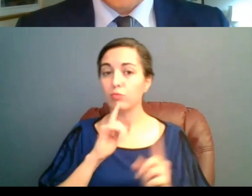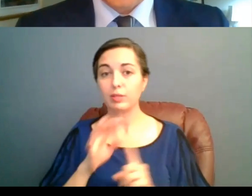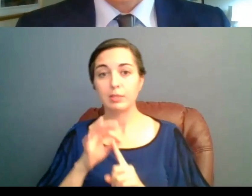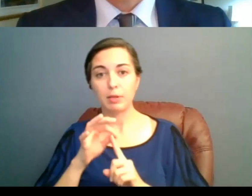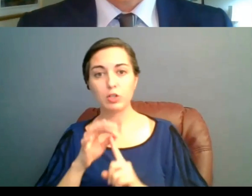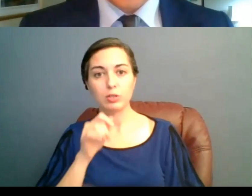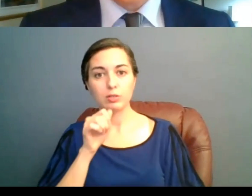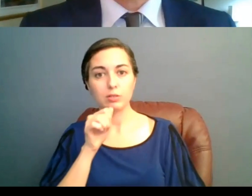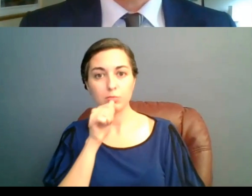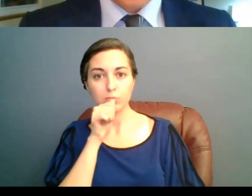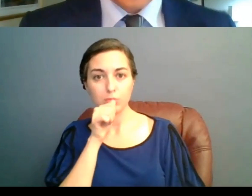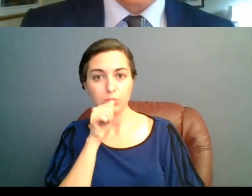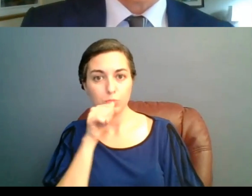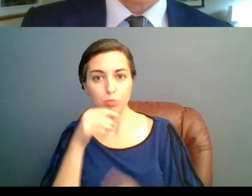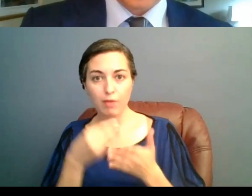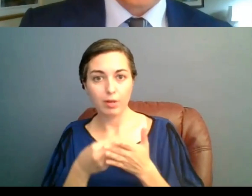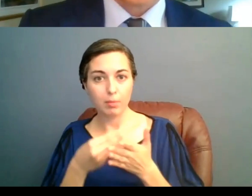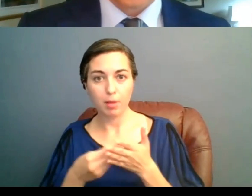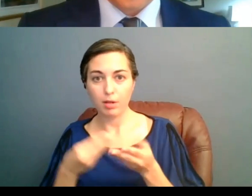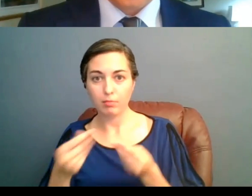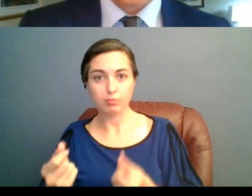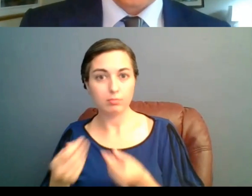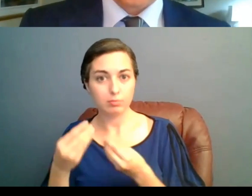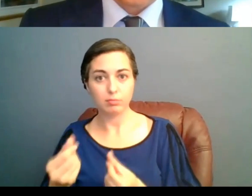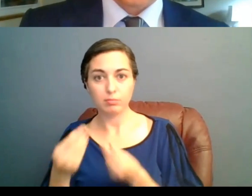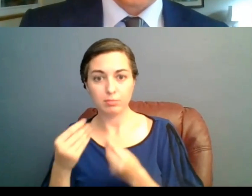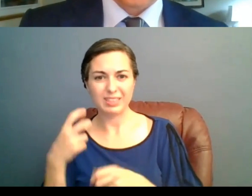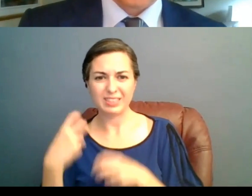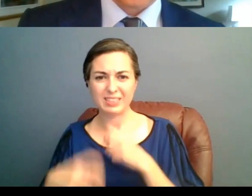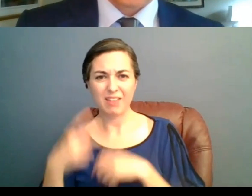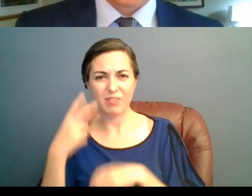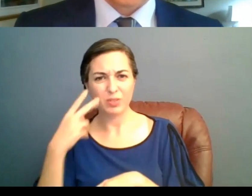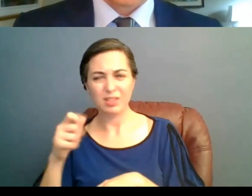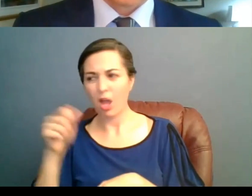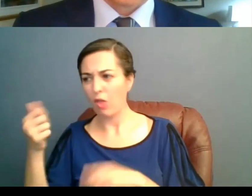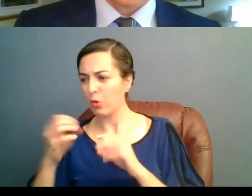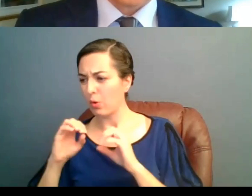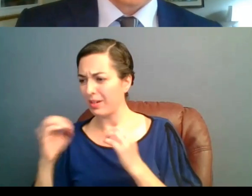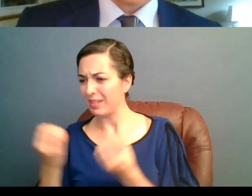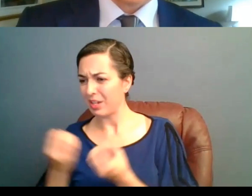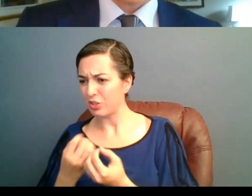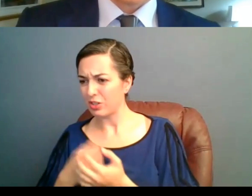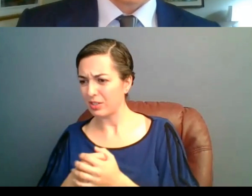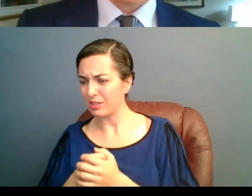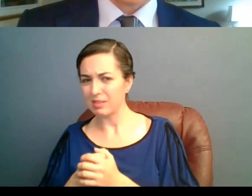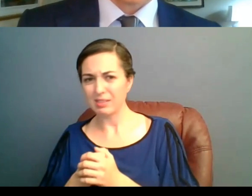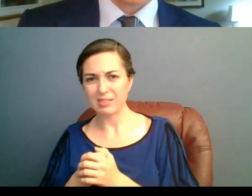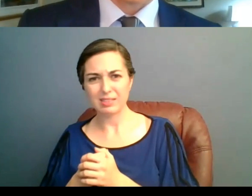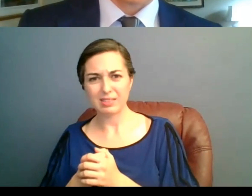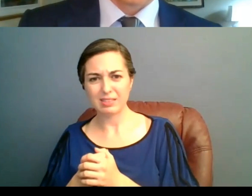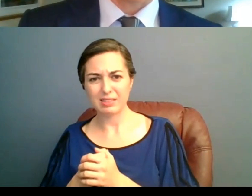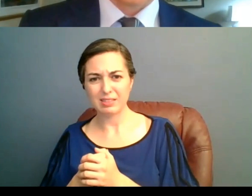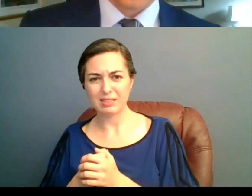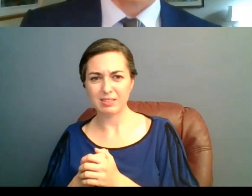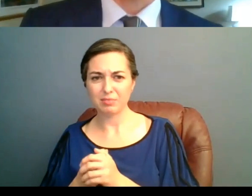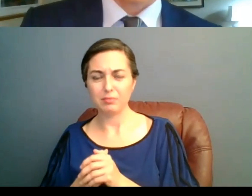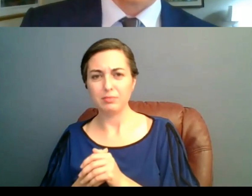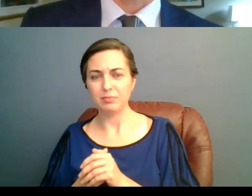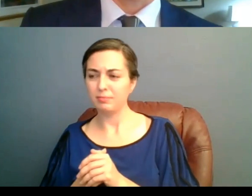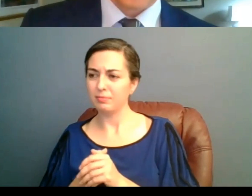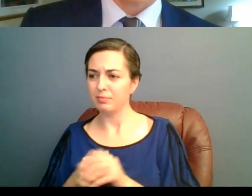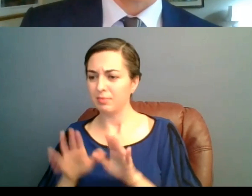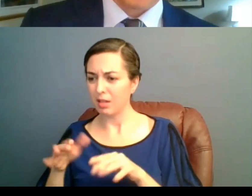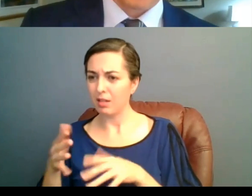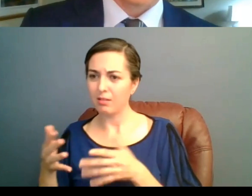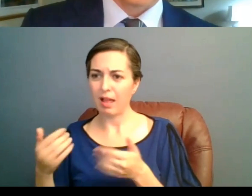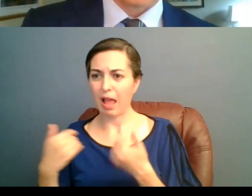funded. I think it's really tough when you see other organizations kind of holding cities a little accountable or